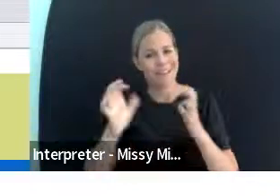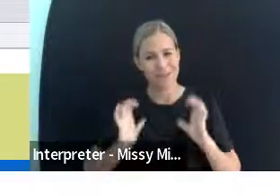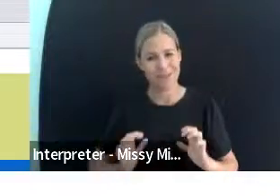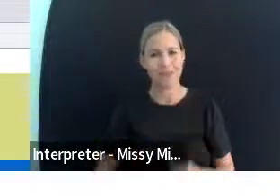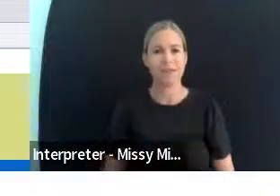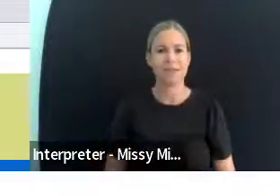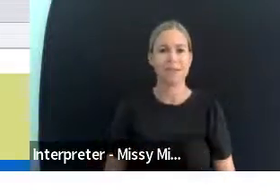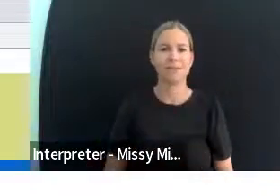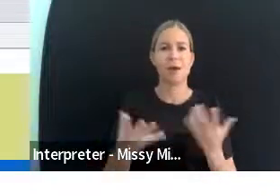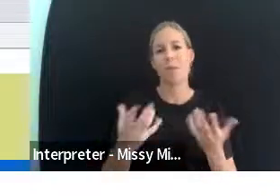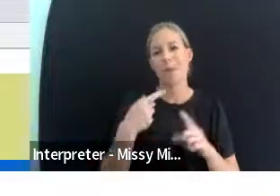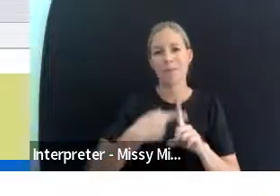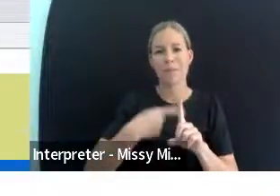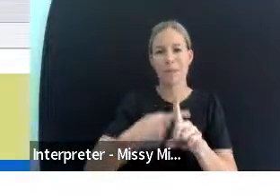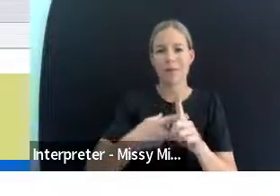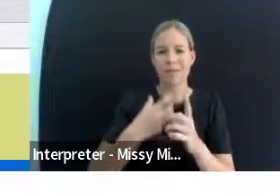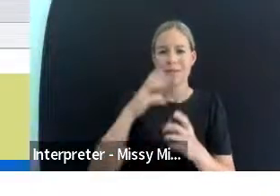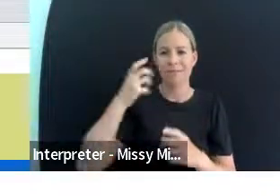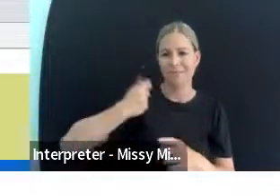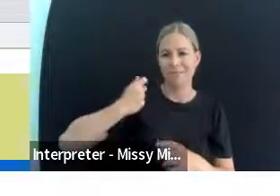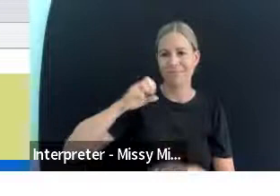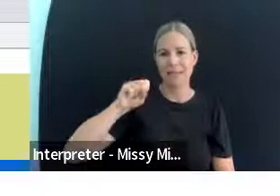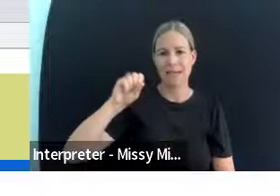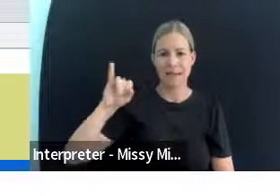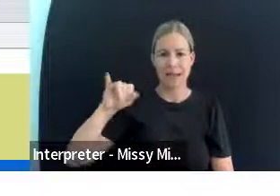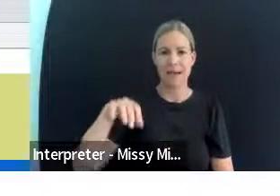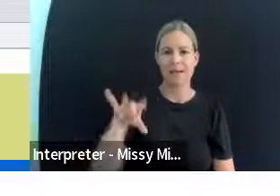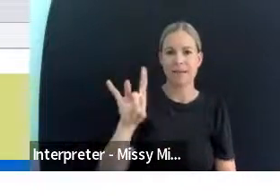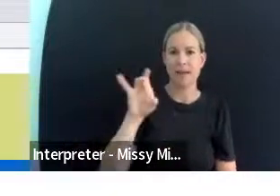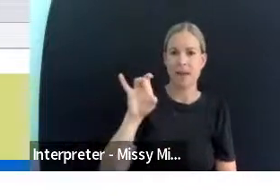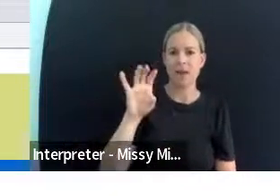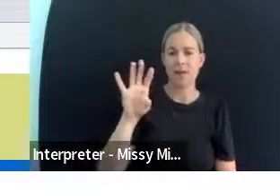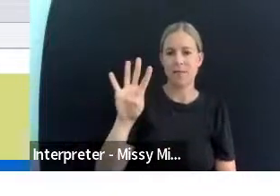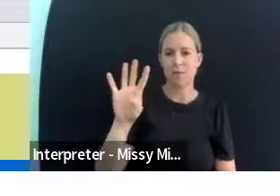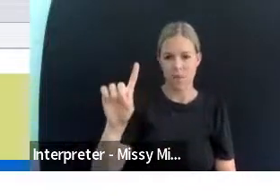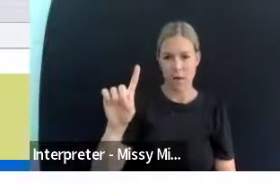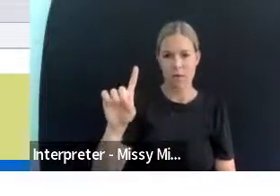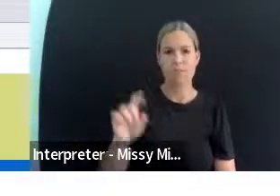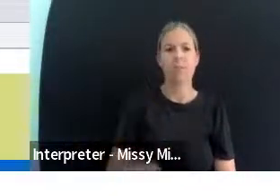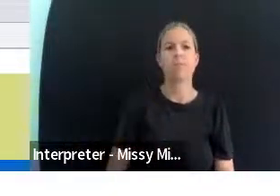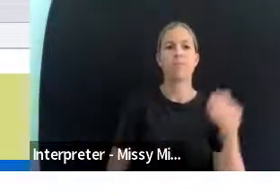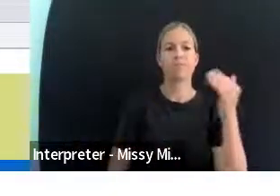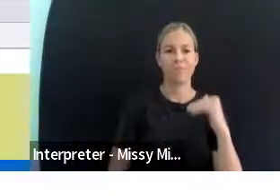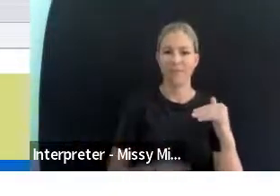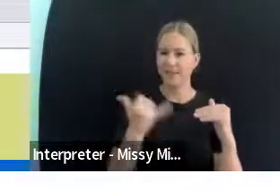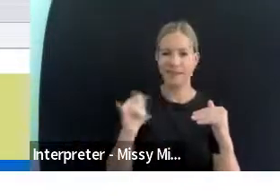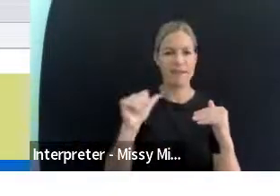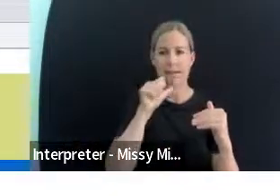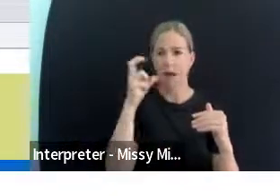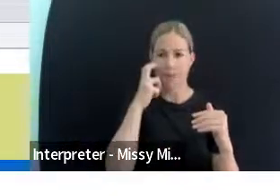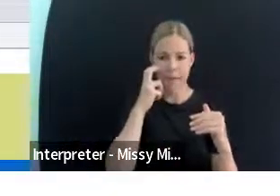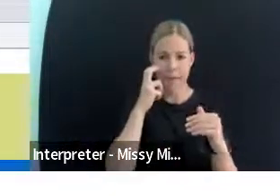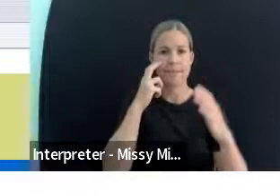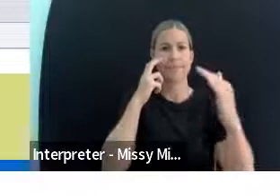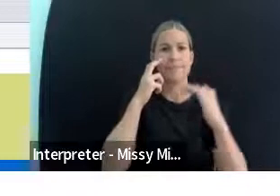income is $841. I'm sorry, your monthly SSI benefit is $841. We're still going to leave that the person's not blind. And this